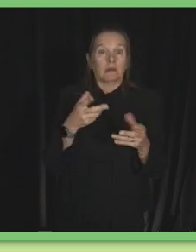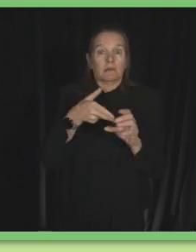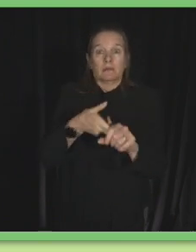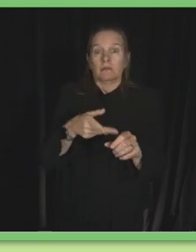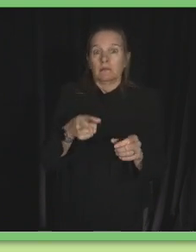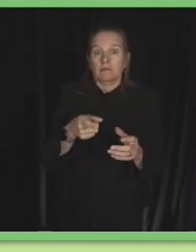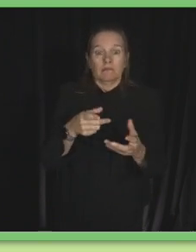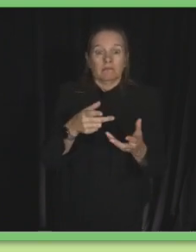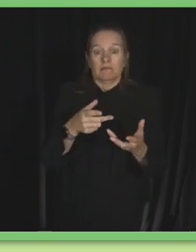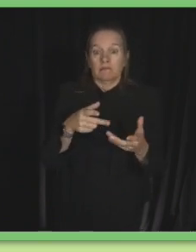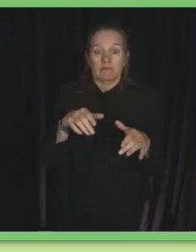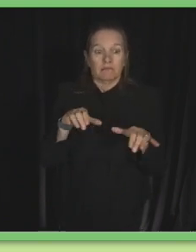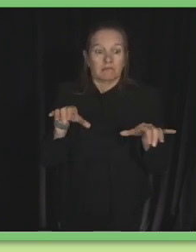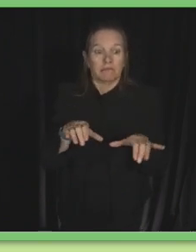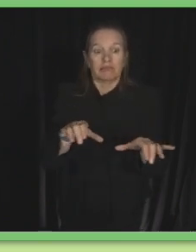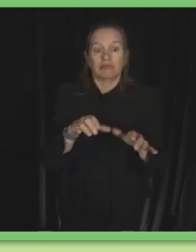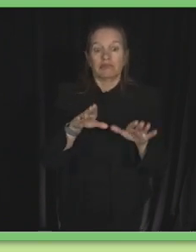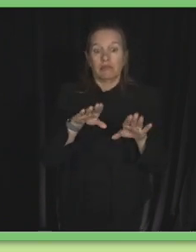creating the Argo project.